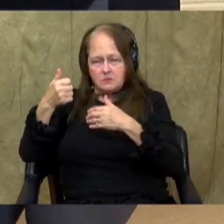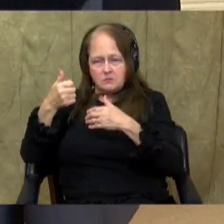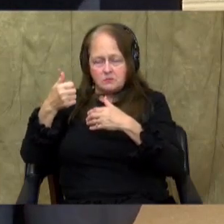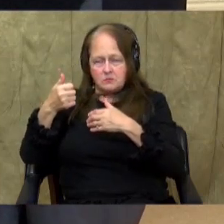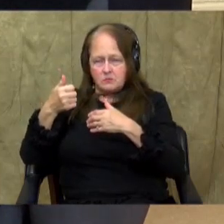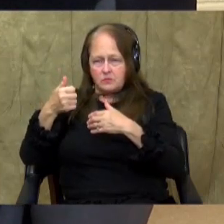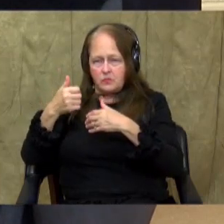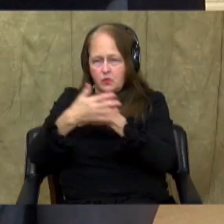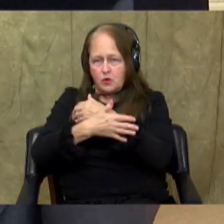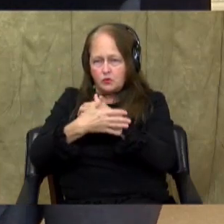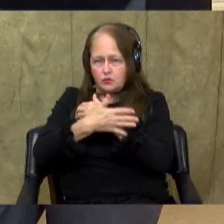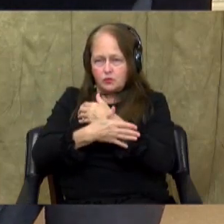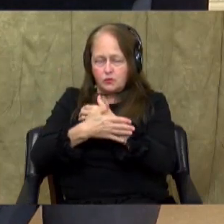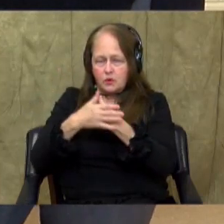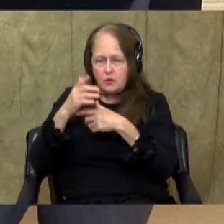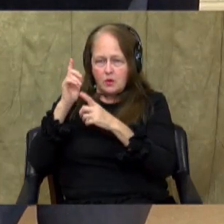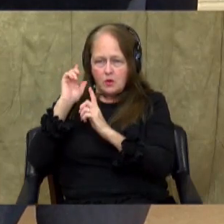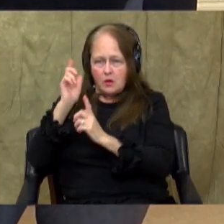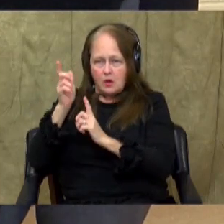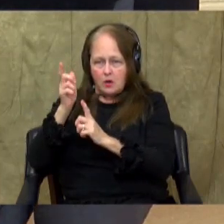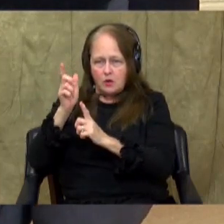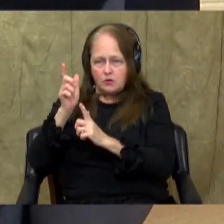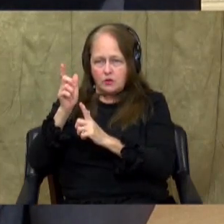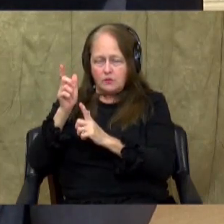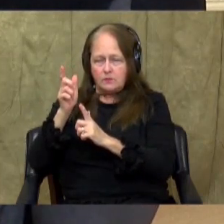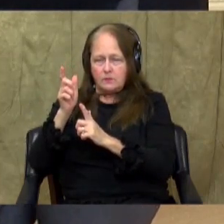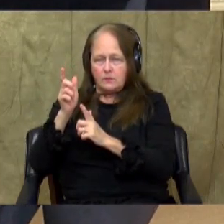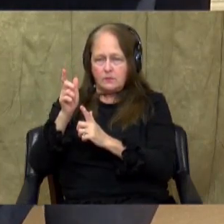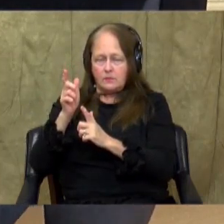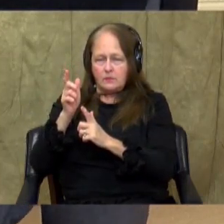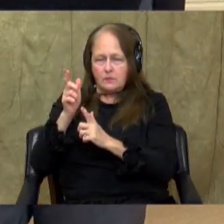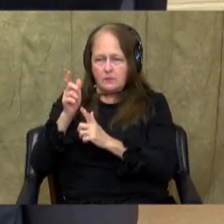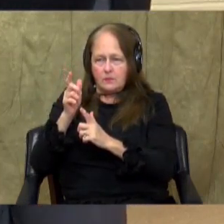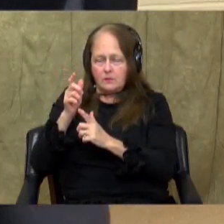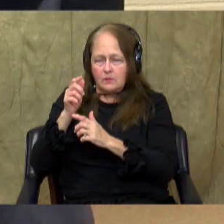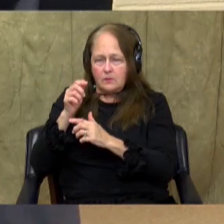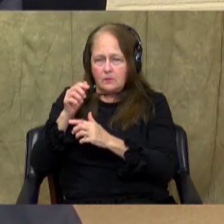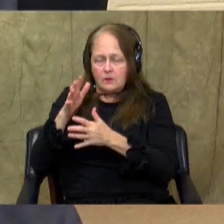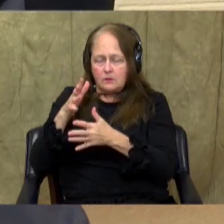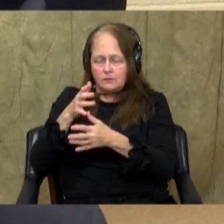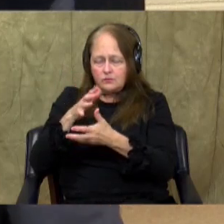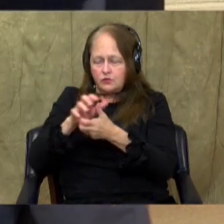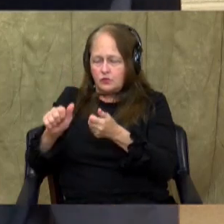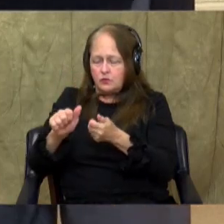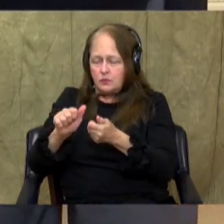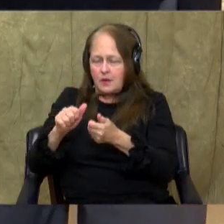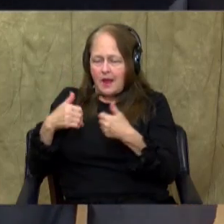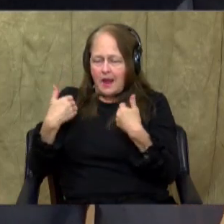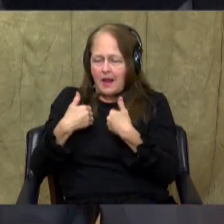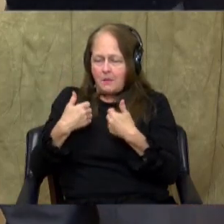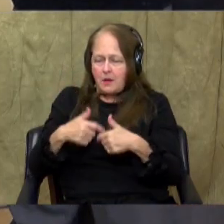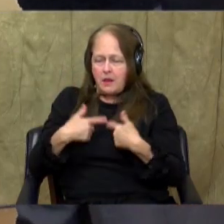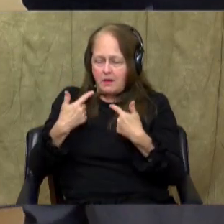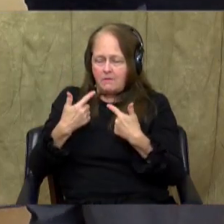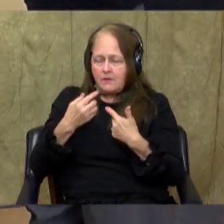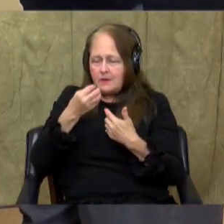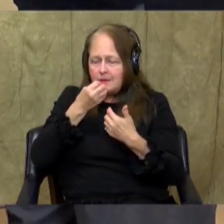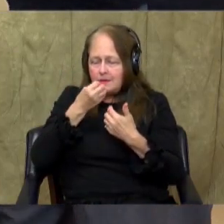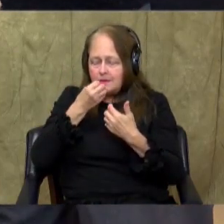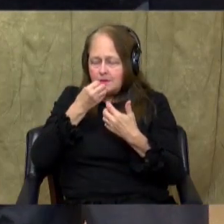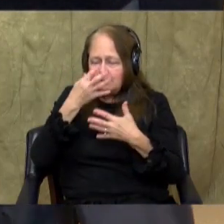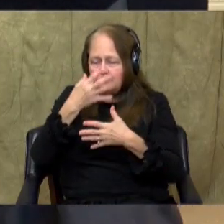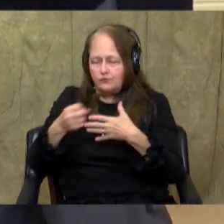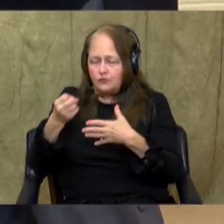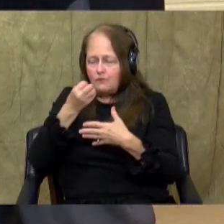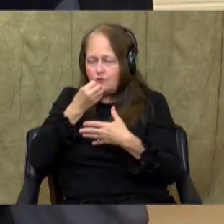Farming, hunting have had significant impacts, such as habitat destruction, overgrazing,